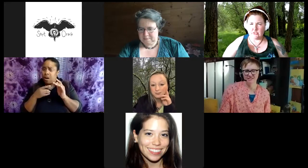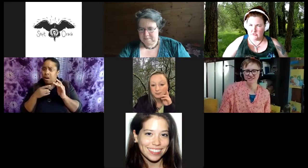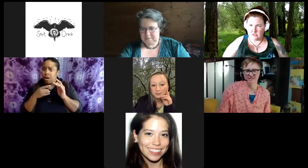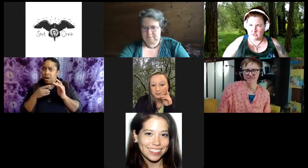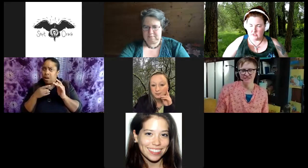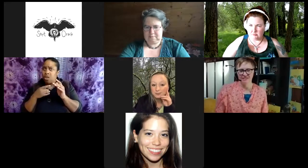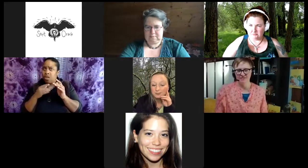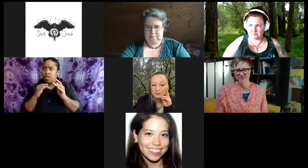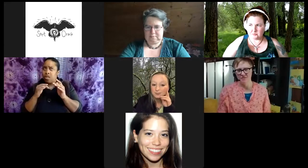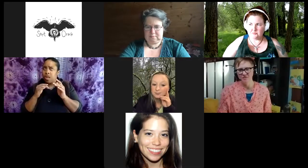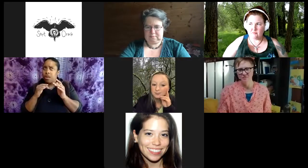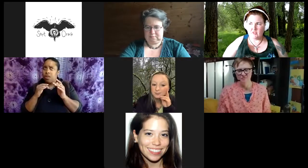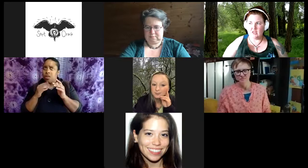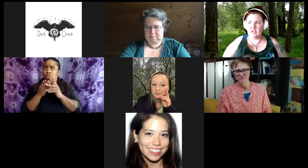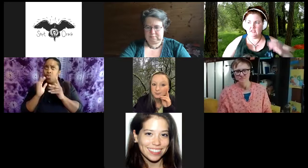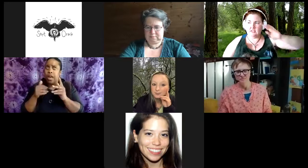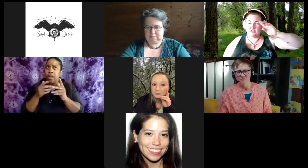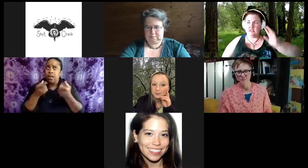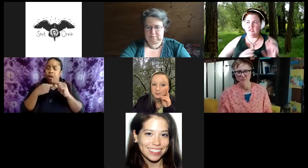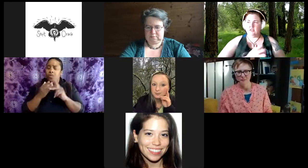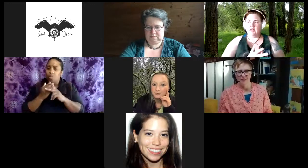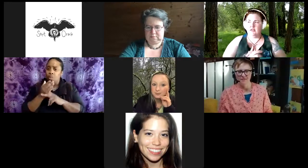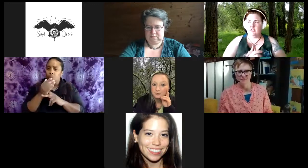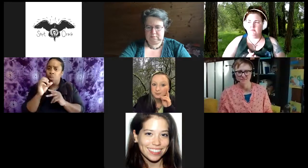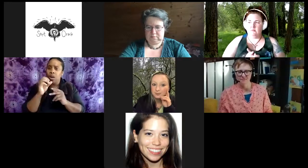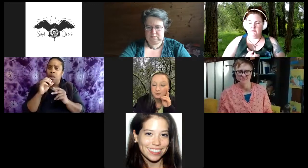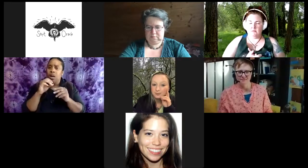through stillness. And